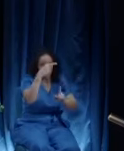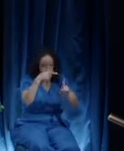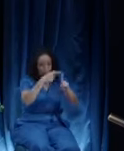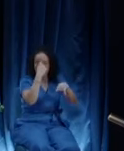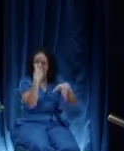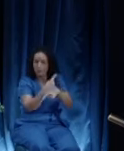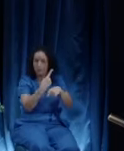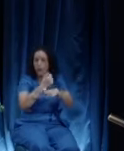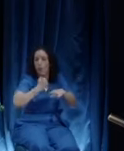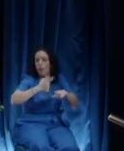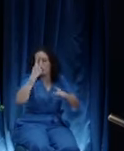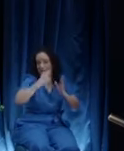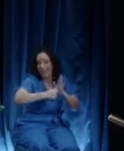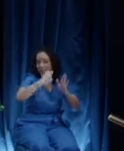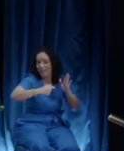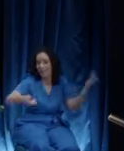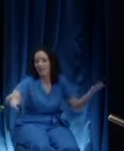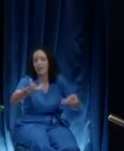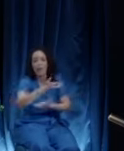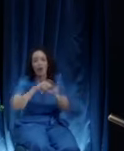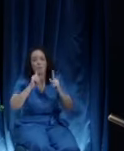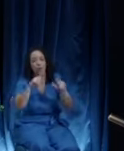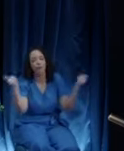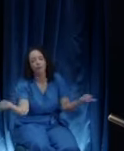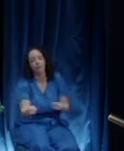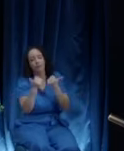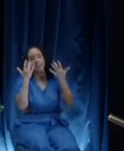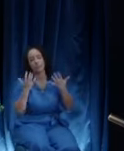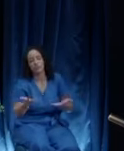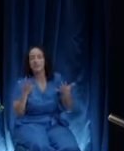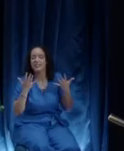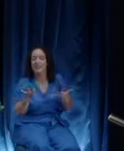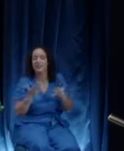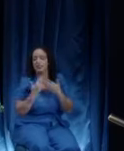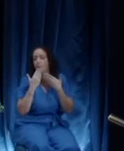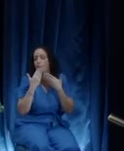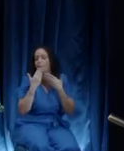we could talk longer here today, but that is the end of our session. So will you